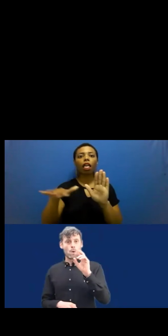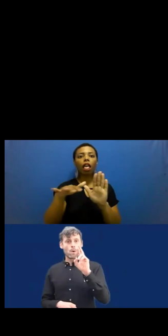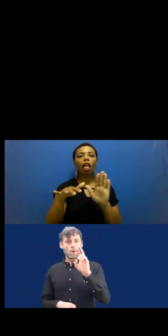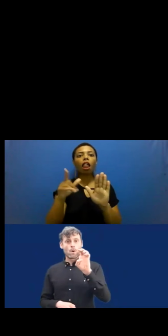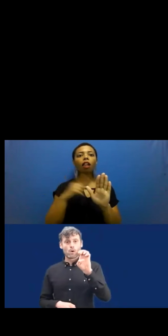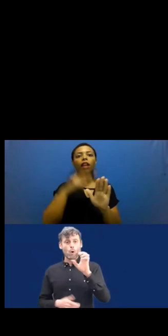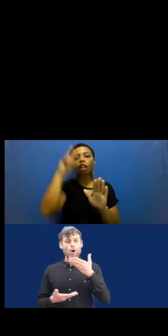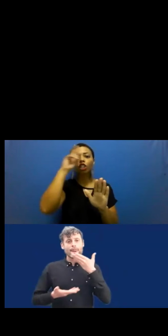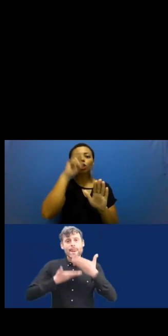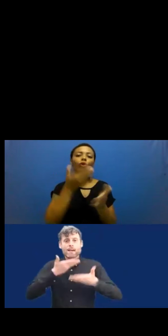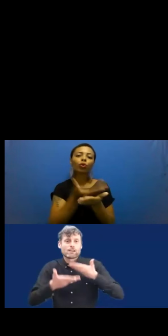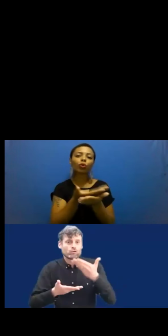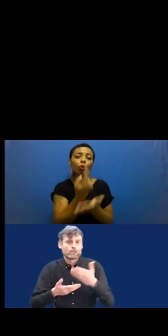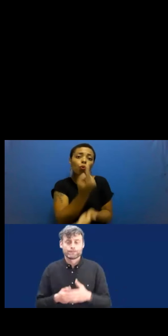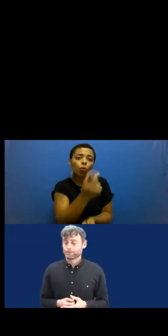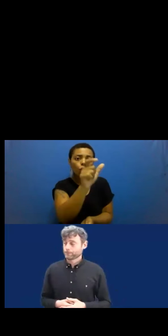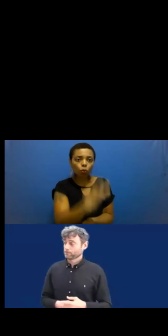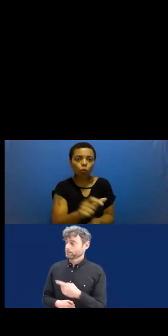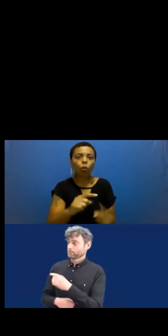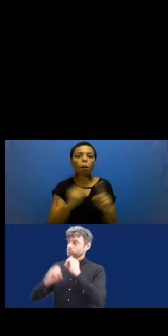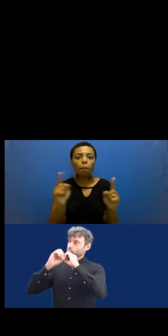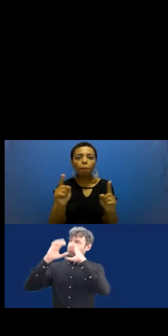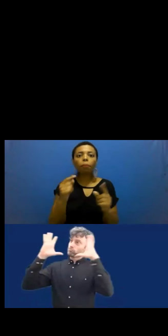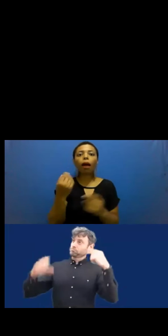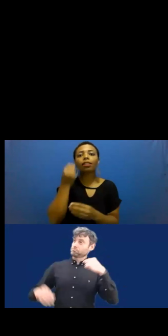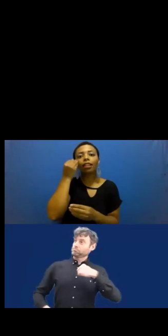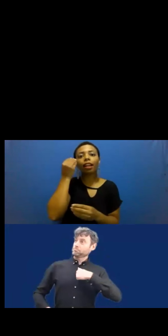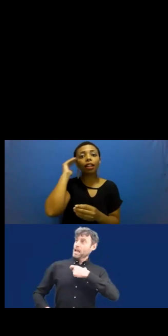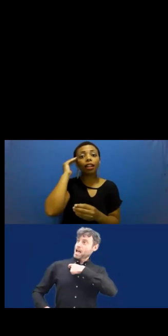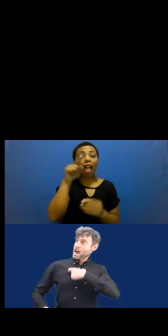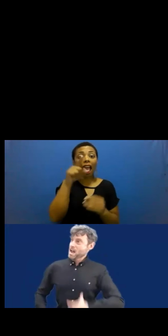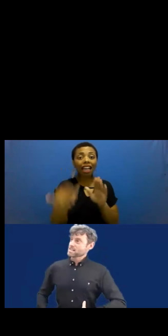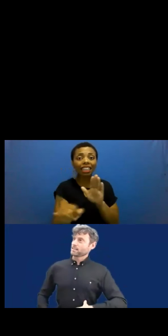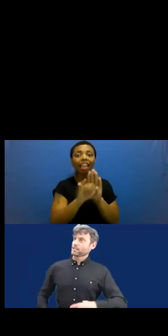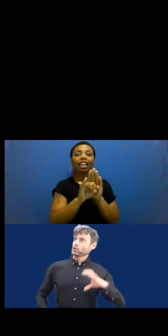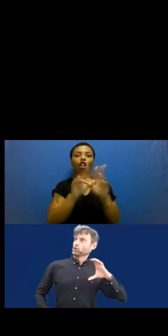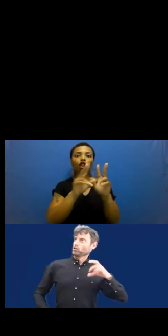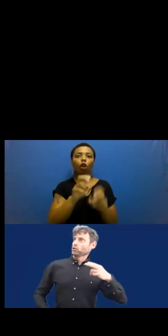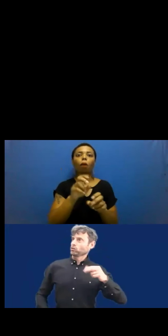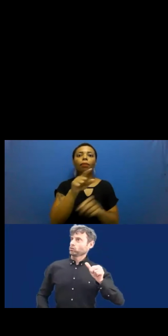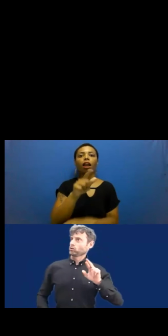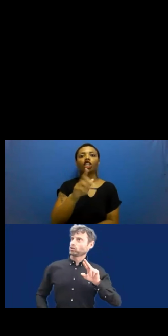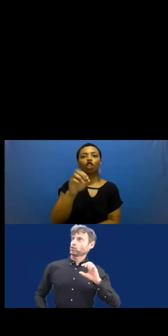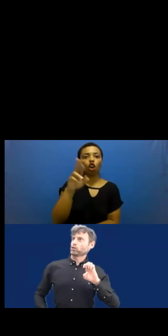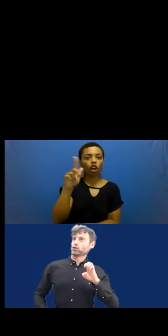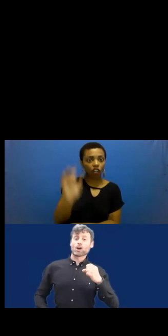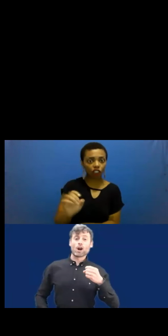János does not associate his core identity with George syndrome, but rather from an alternate